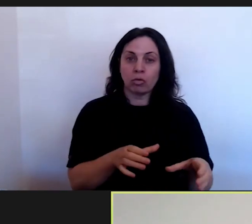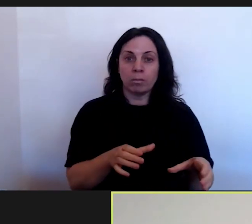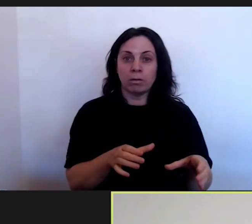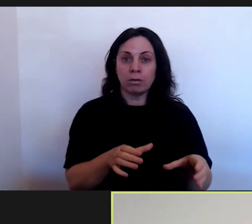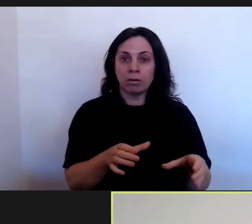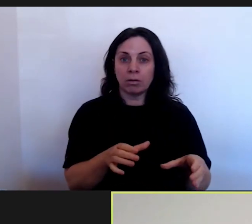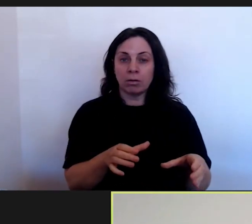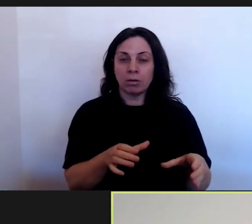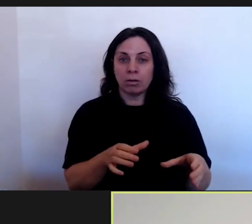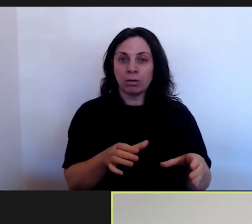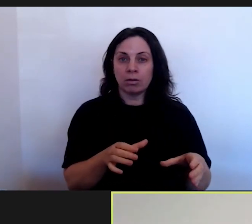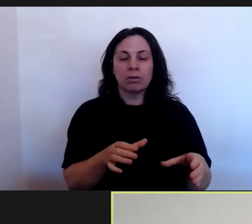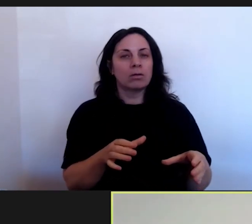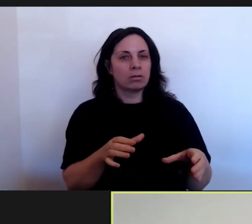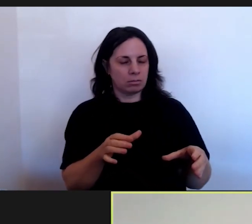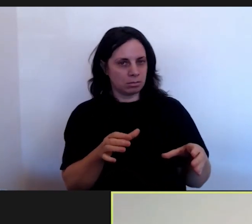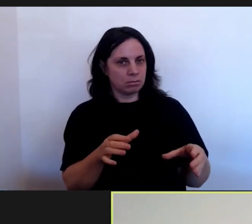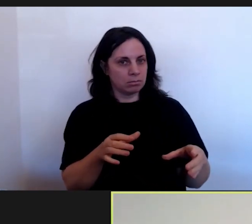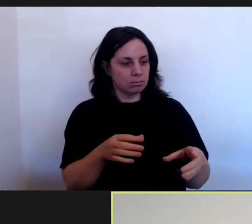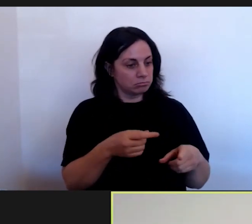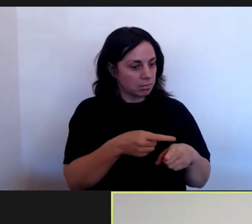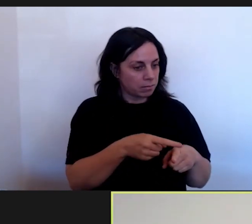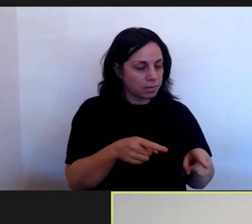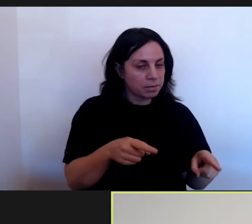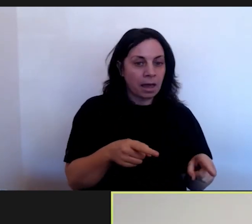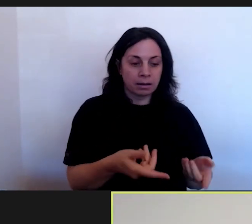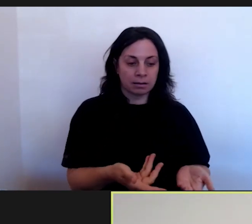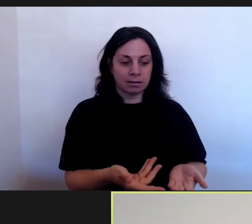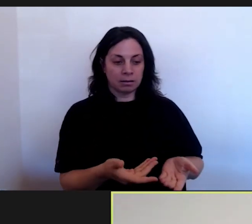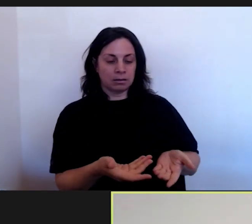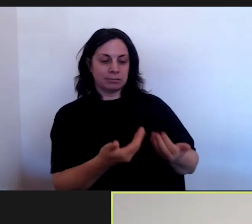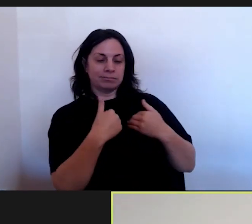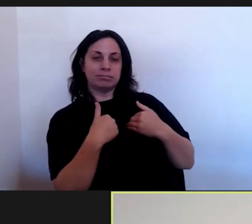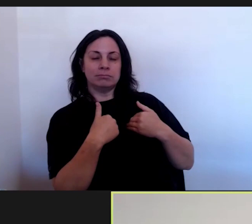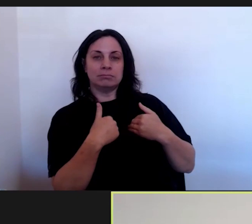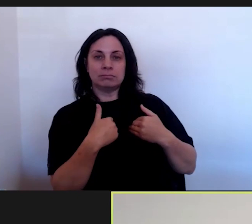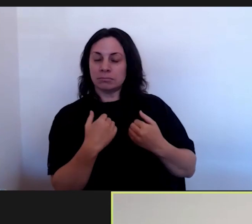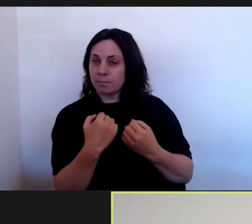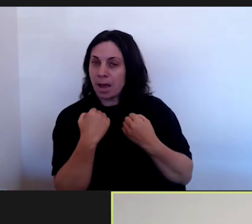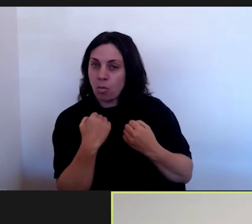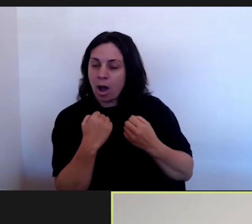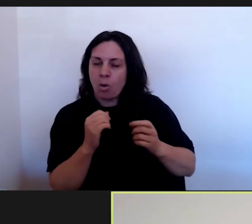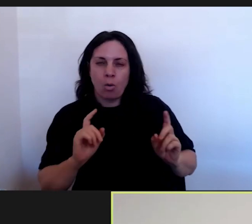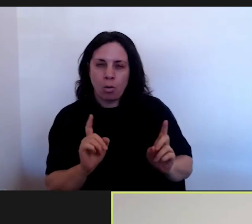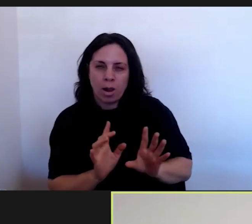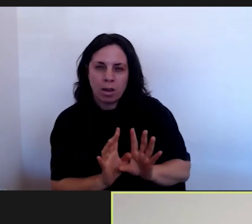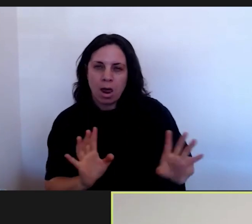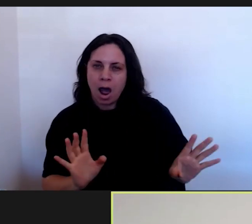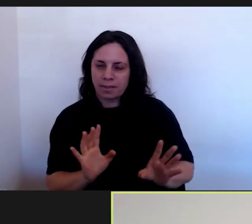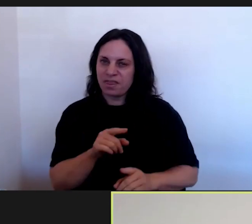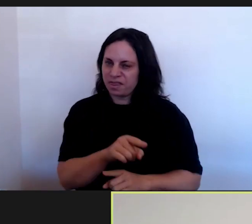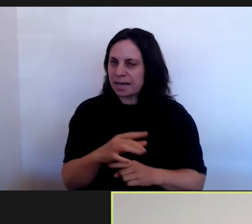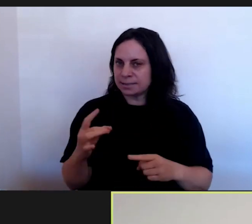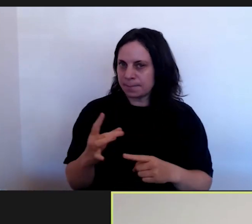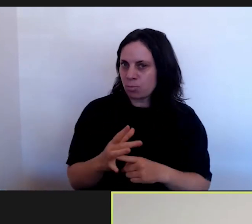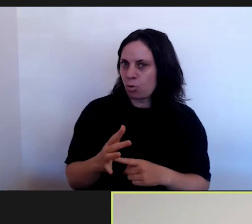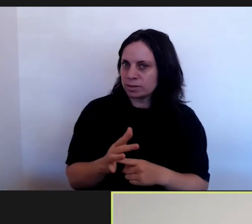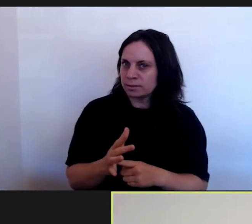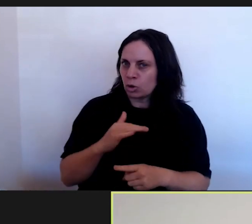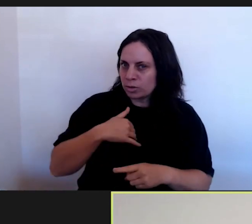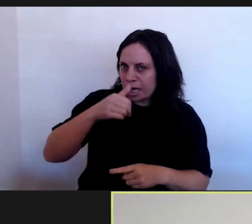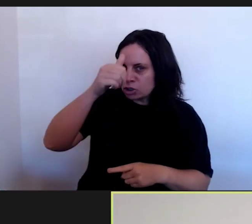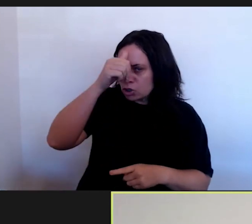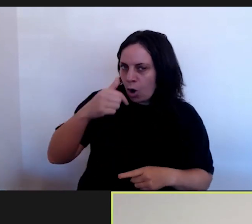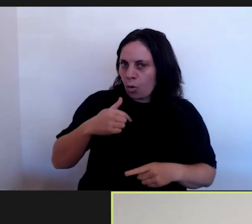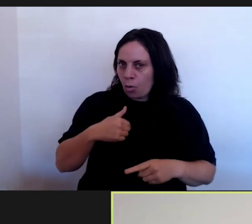do they place on me, on my shoulders? And understanding that is really, really important. Because if you don't understand your power fully,